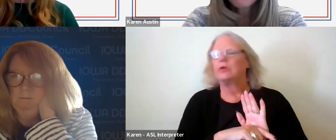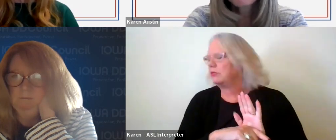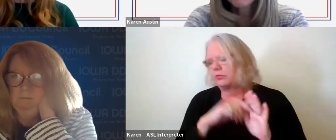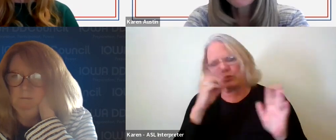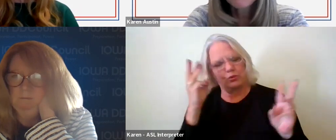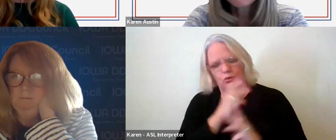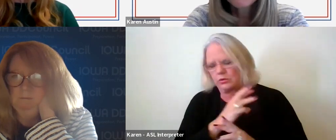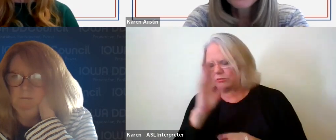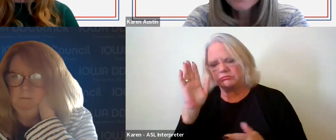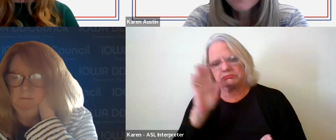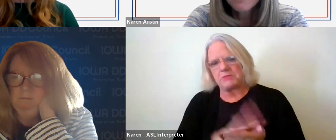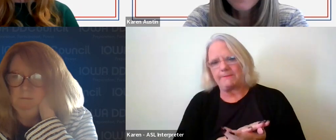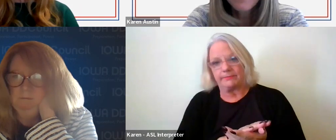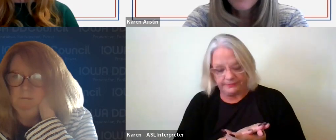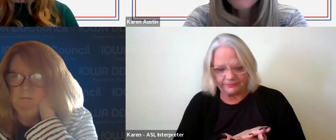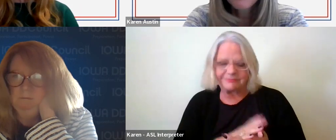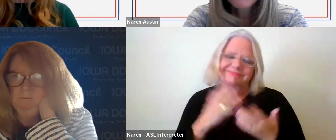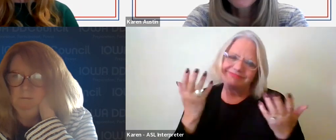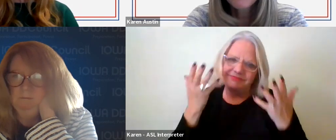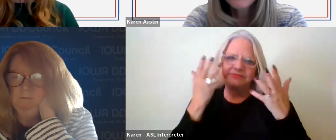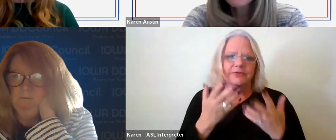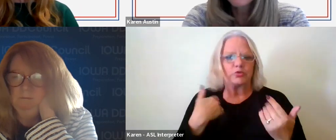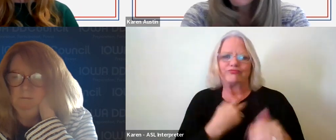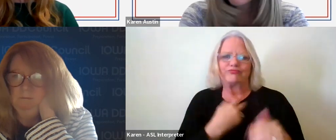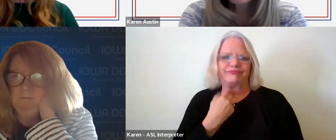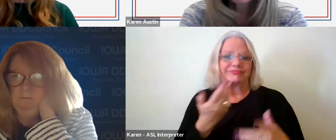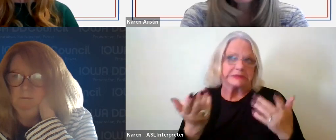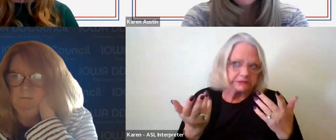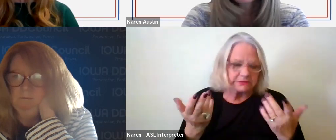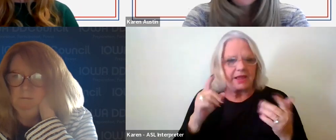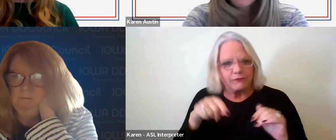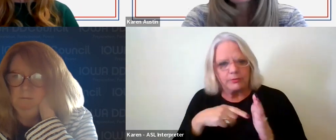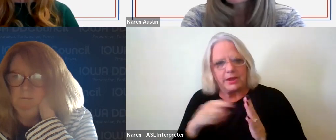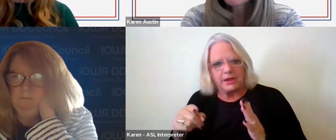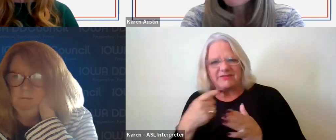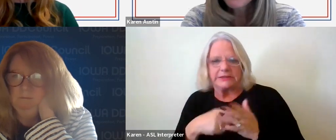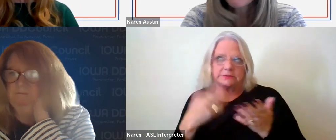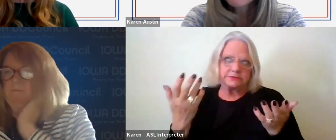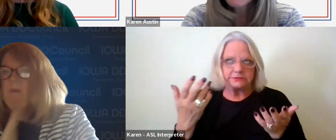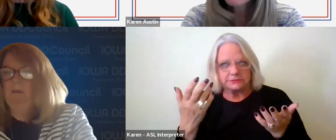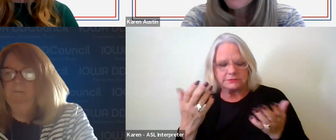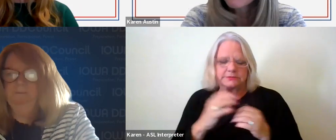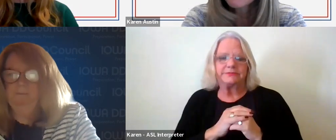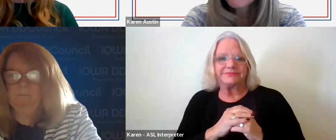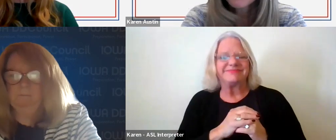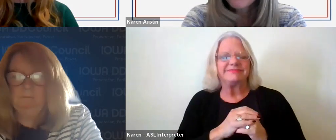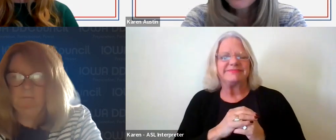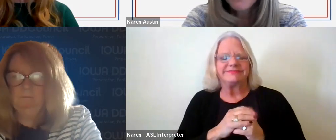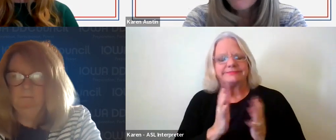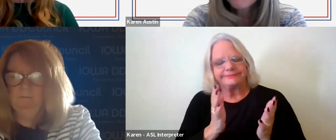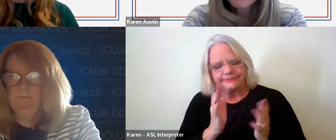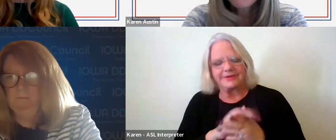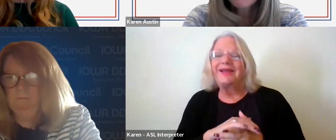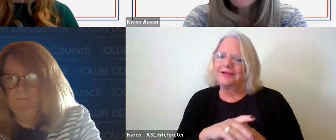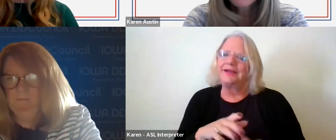negative. But unfortunately, fees are a part of that. I would agree when I tout that you can open